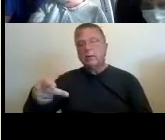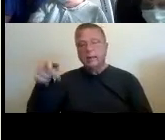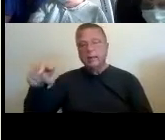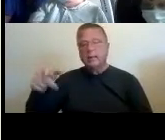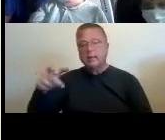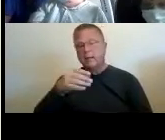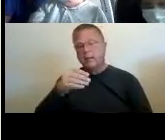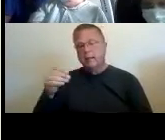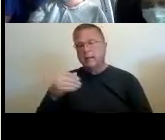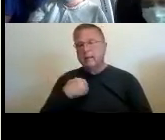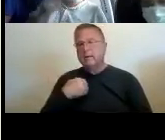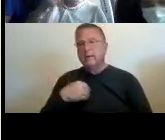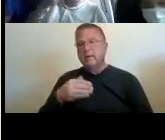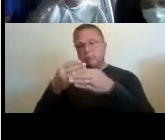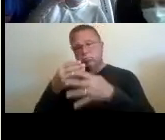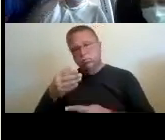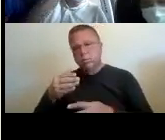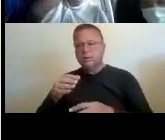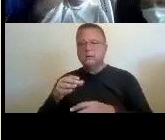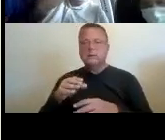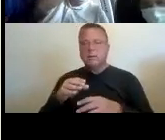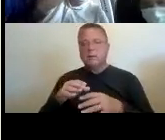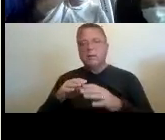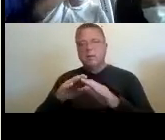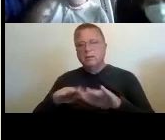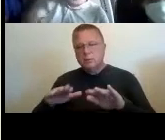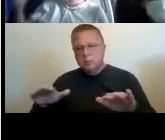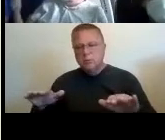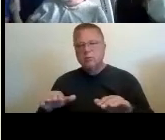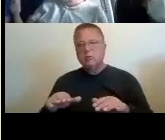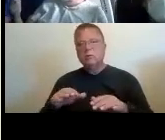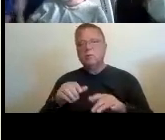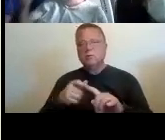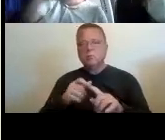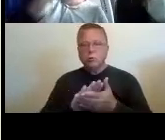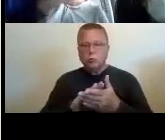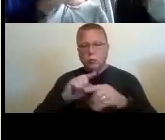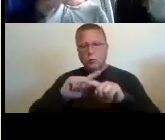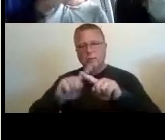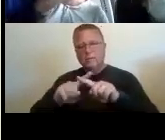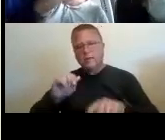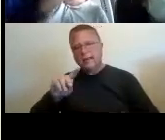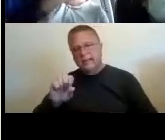And you have all these school children, all different ages. You have preschools there, you have